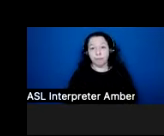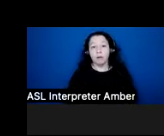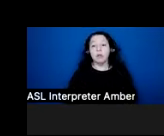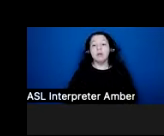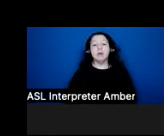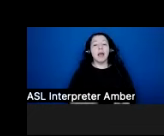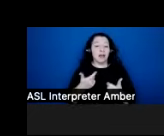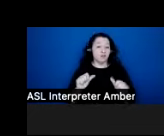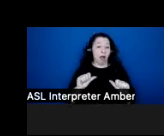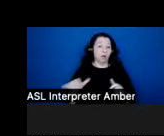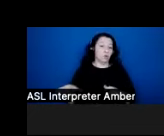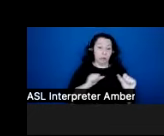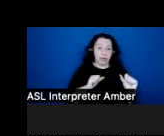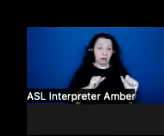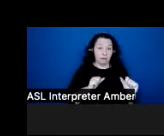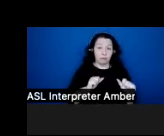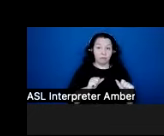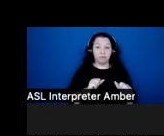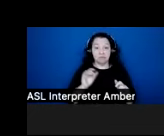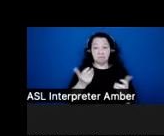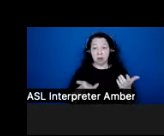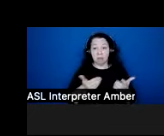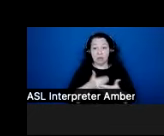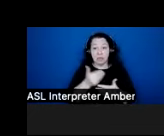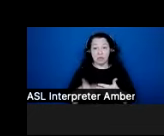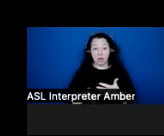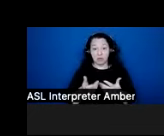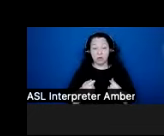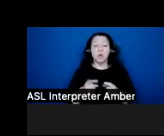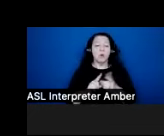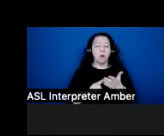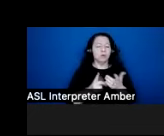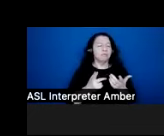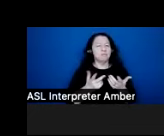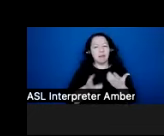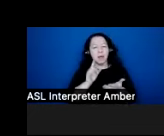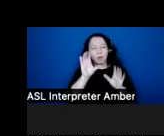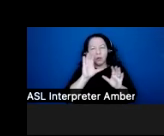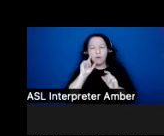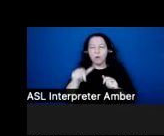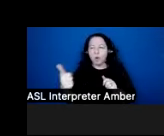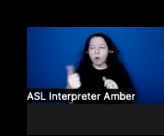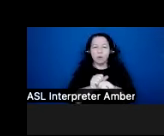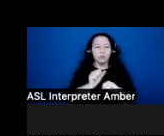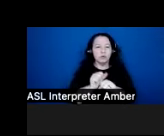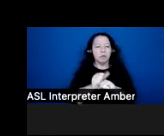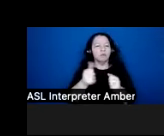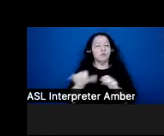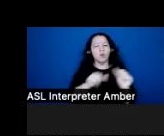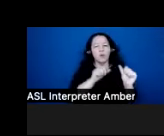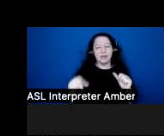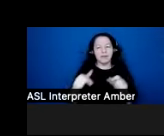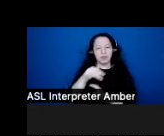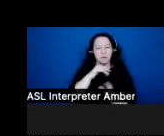attempting to leave, right? So then maybe the next step is then also like looking for another job, looking for other employment, trying to leave this